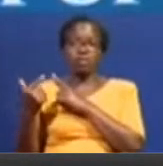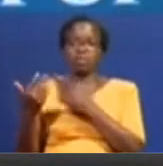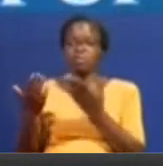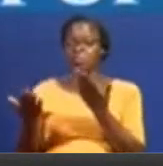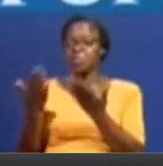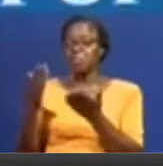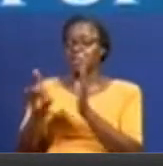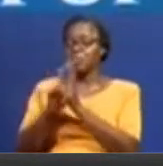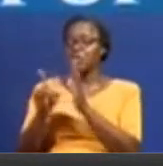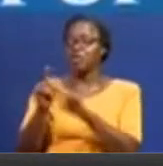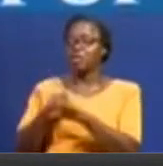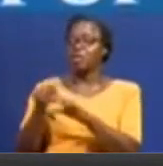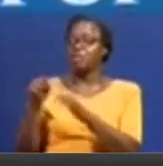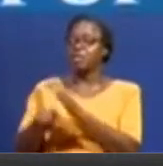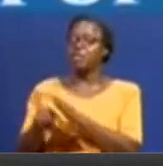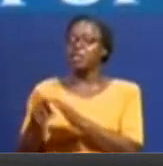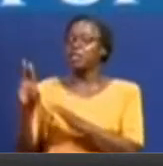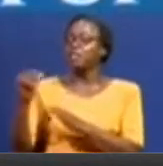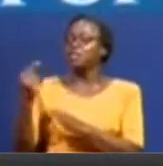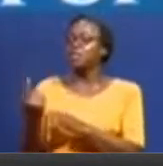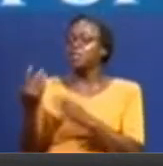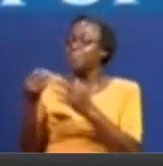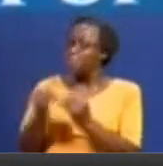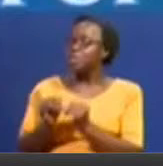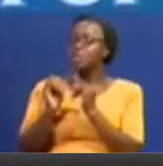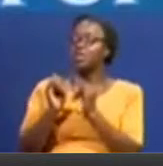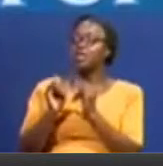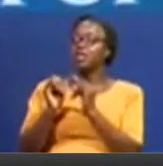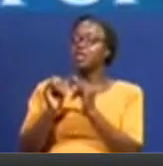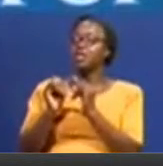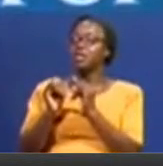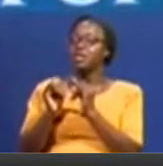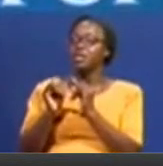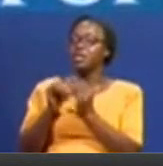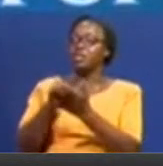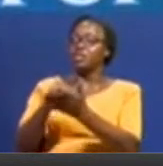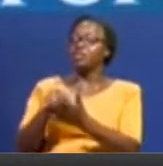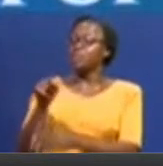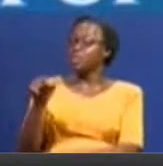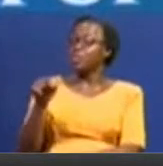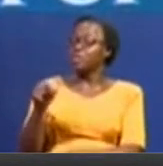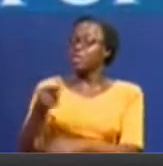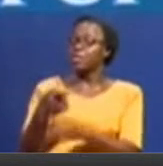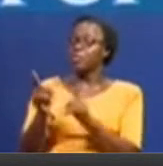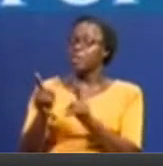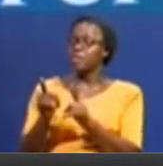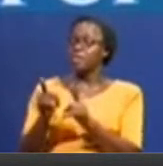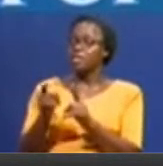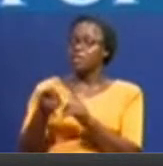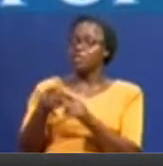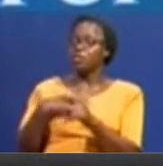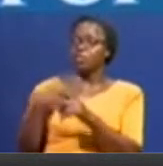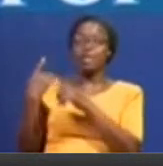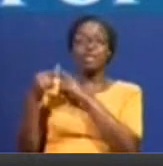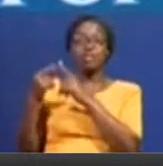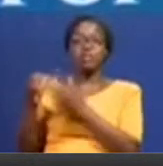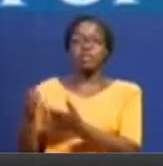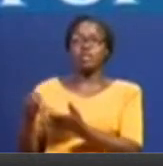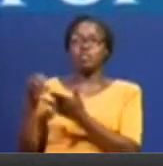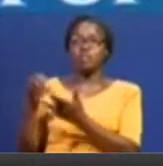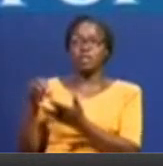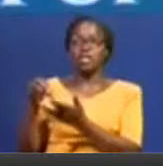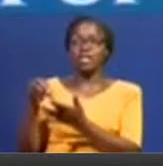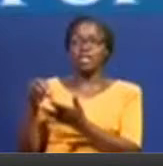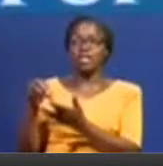lawyer and when I walk in somewhere, no one will try to be able to interfere with that. But from my experience, especially when I